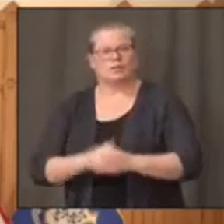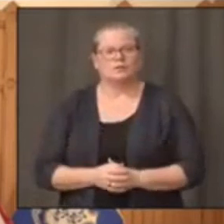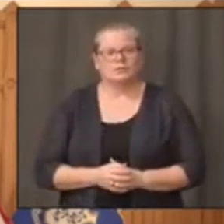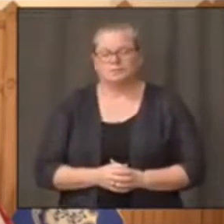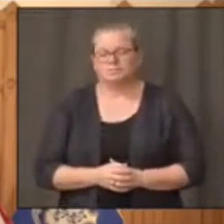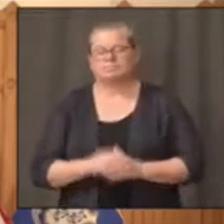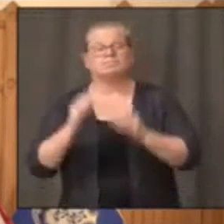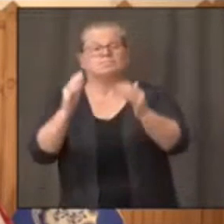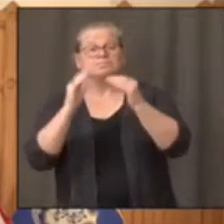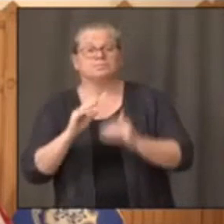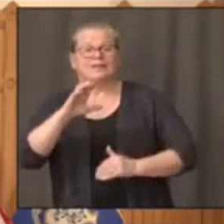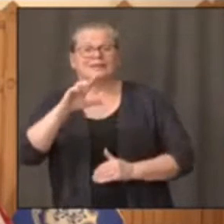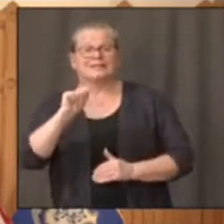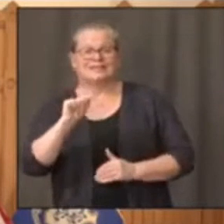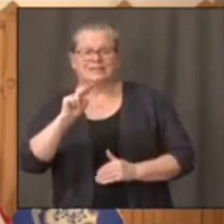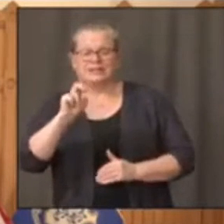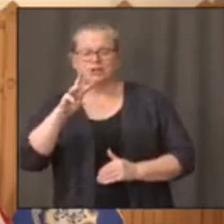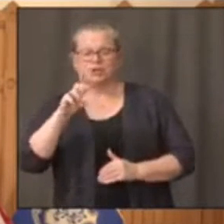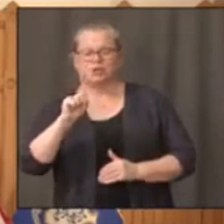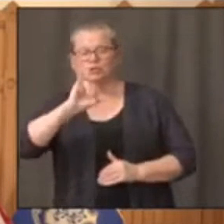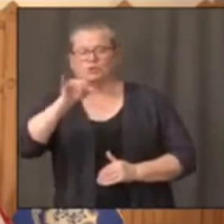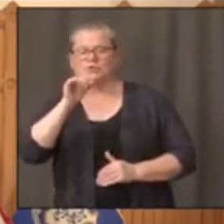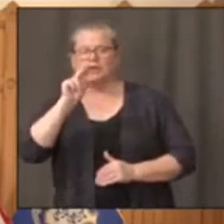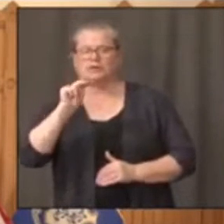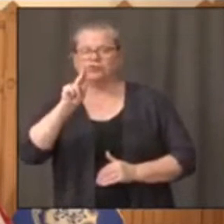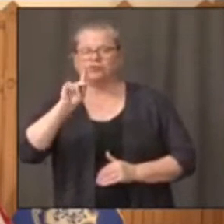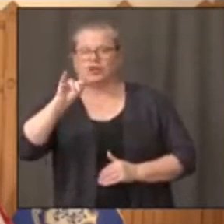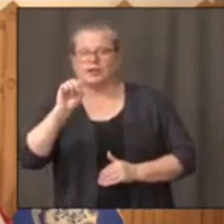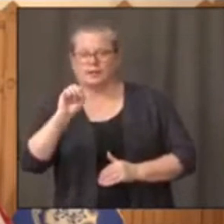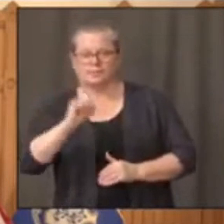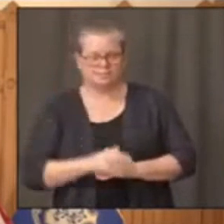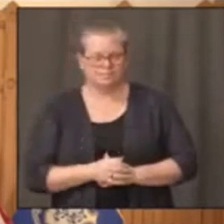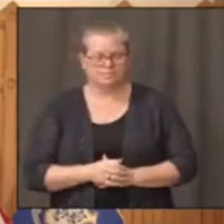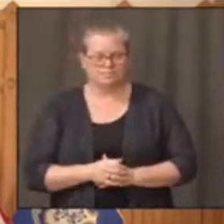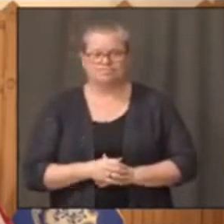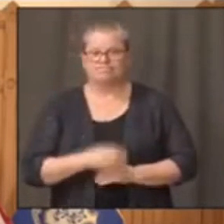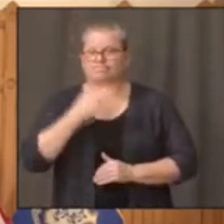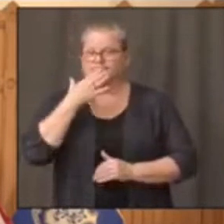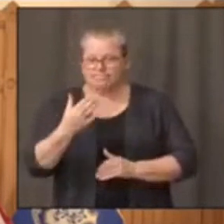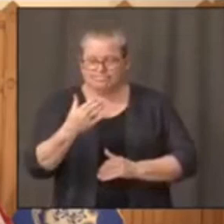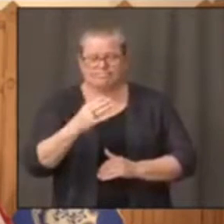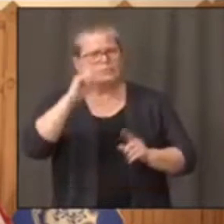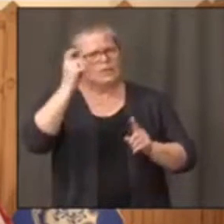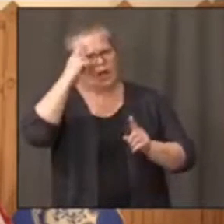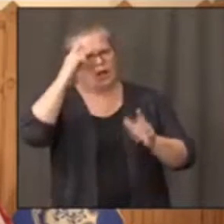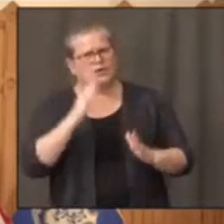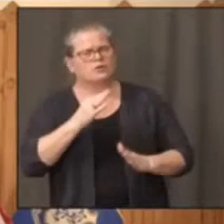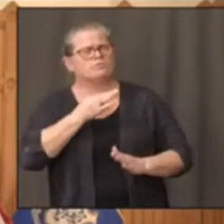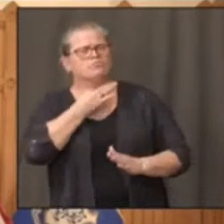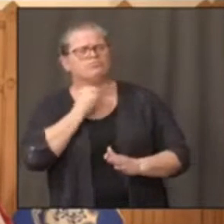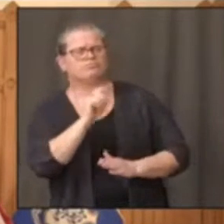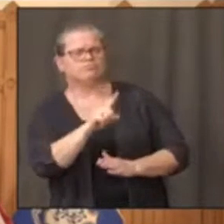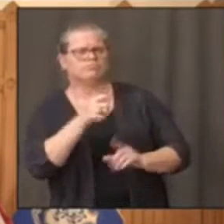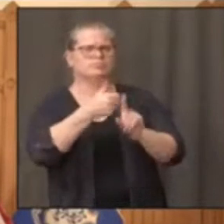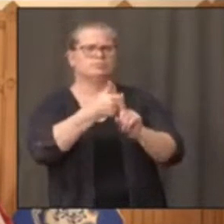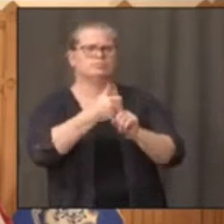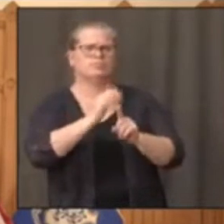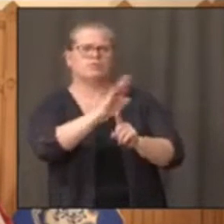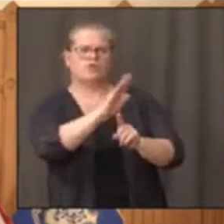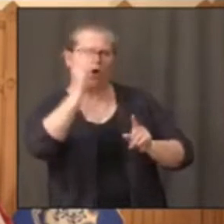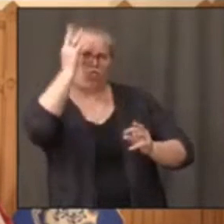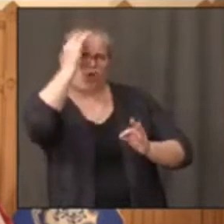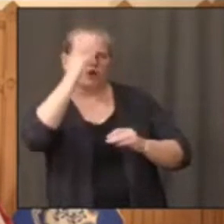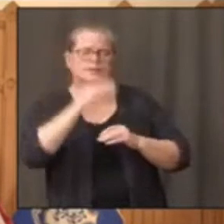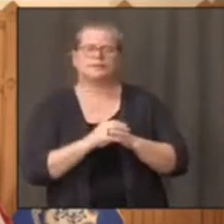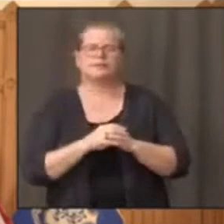Thanks, Max. Governor, I wanted to know what your thoughts were. There are some members of the House who are still pushing for